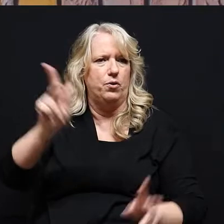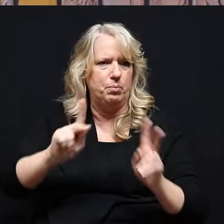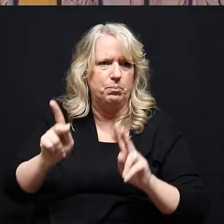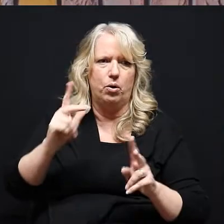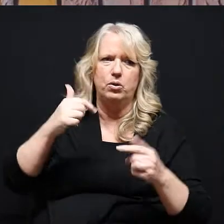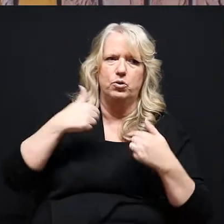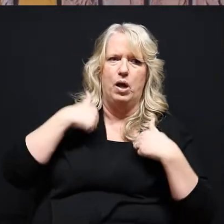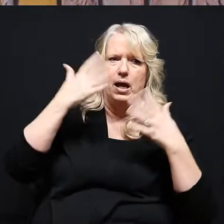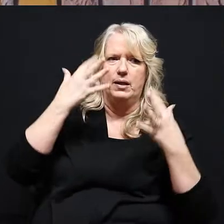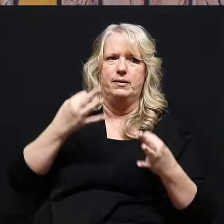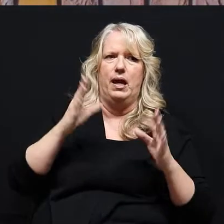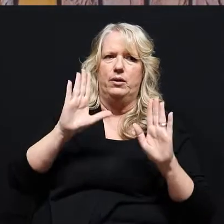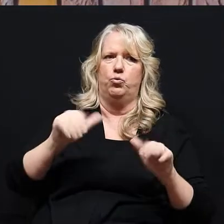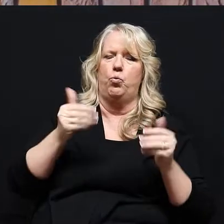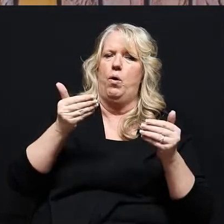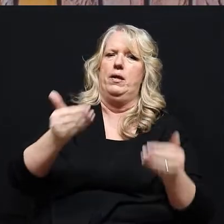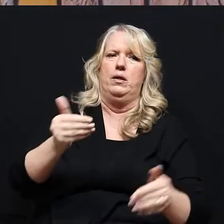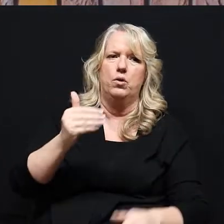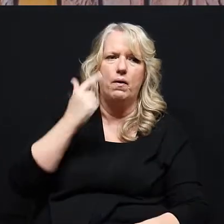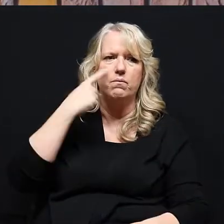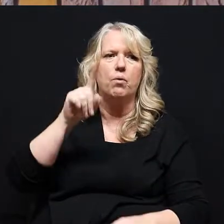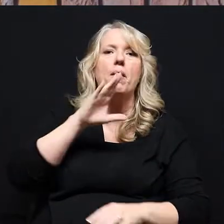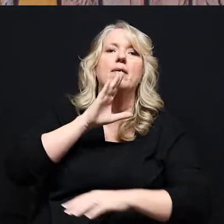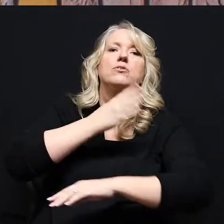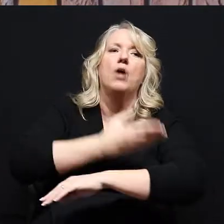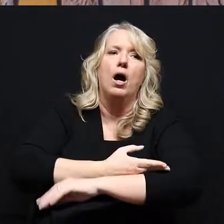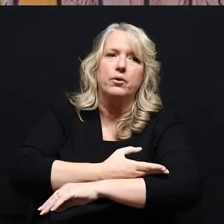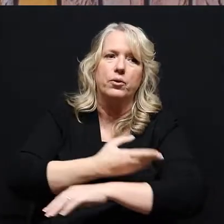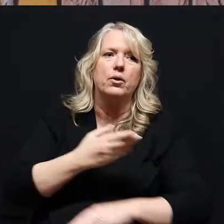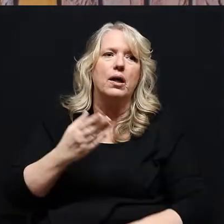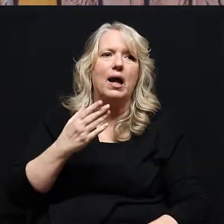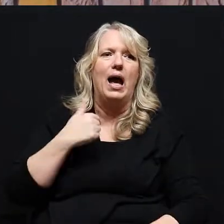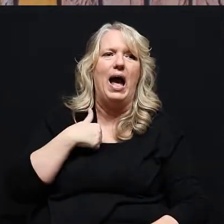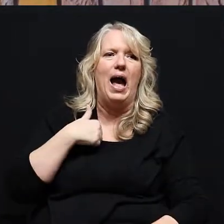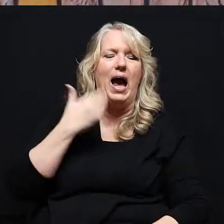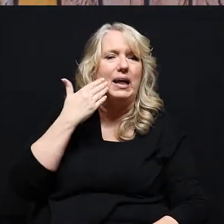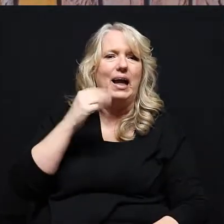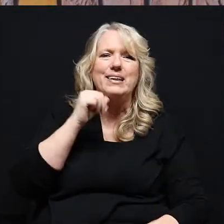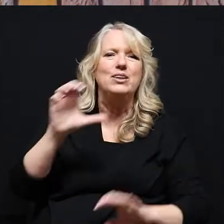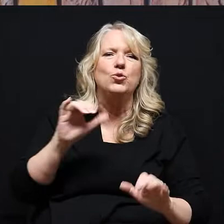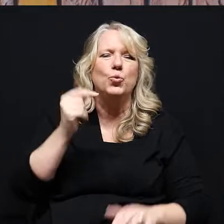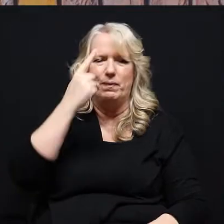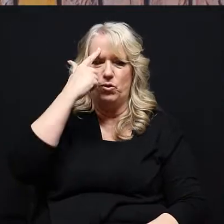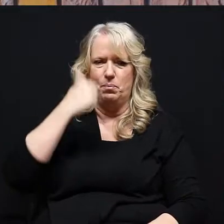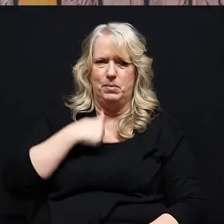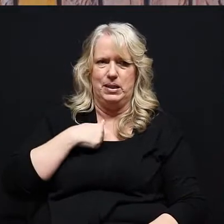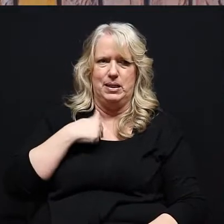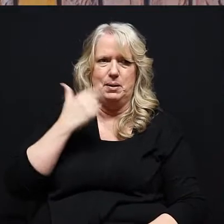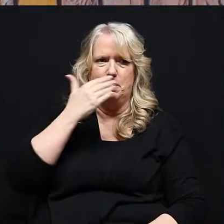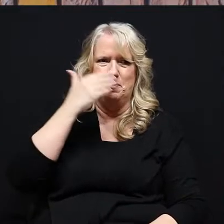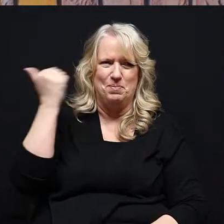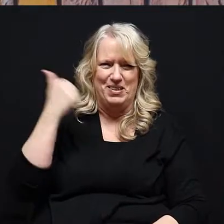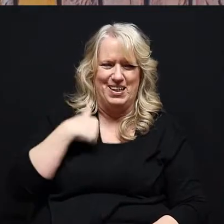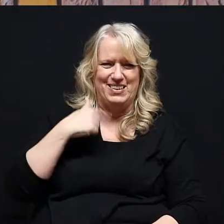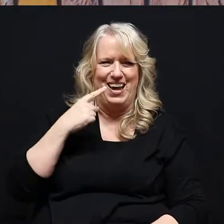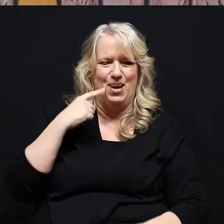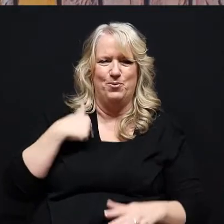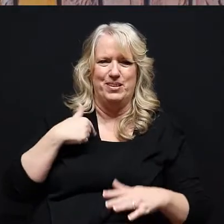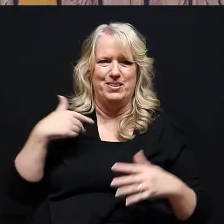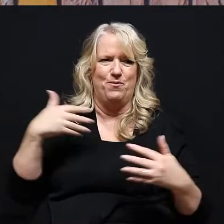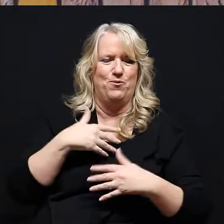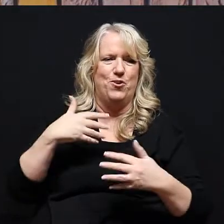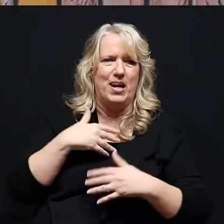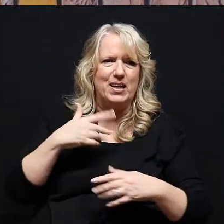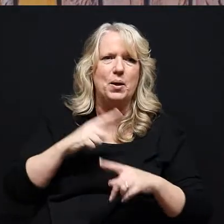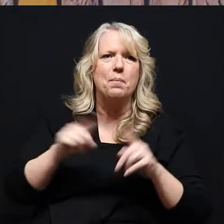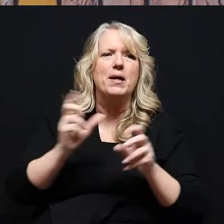decide to do it because for my daughter. I didn't do it for me because I was too afraid, but